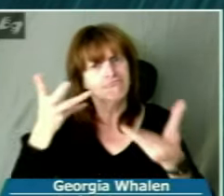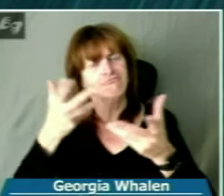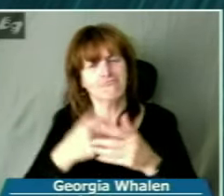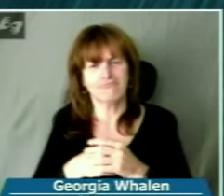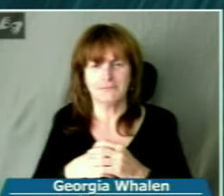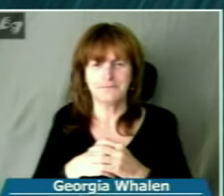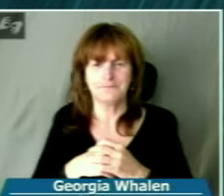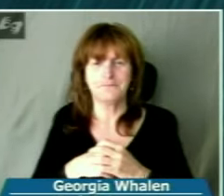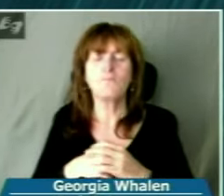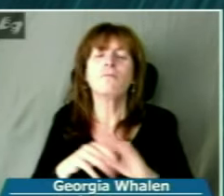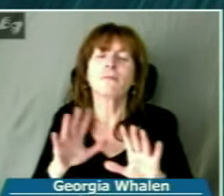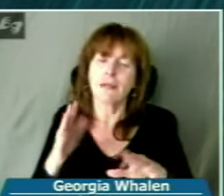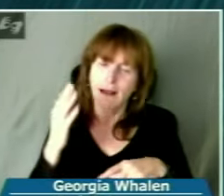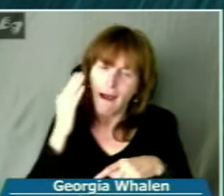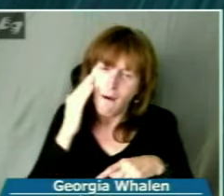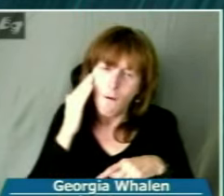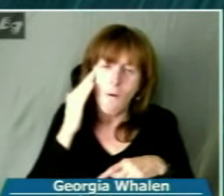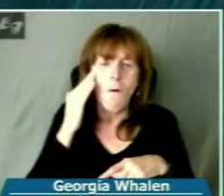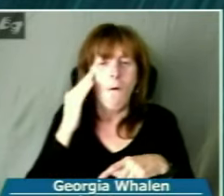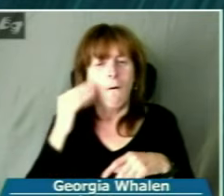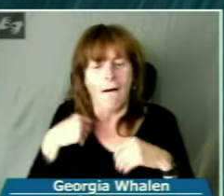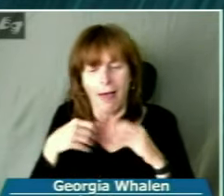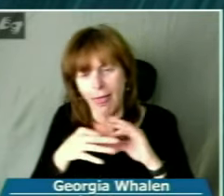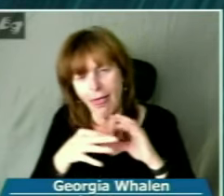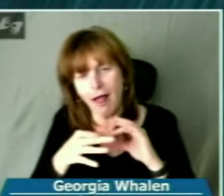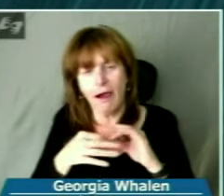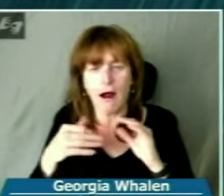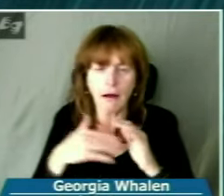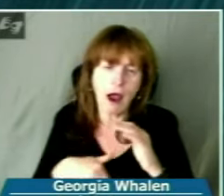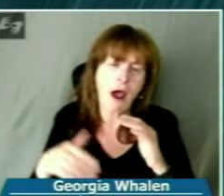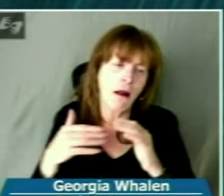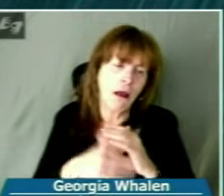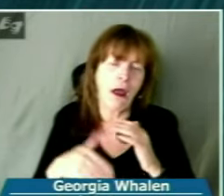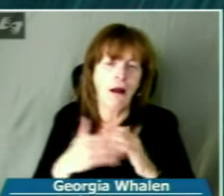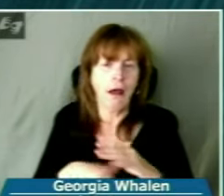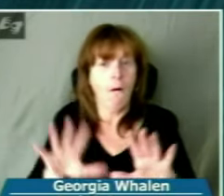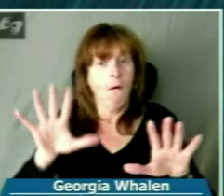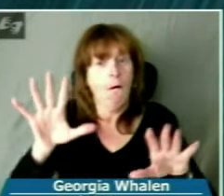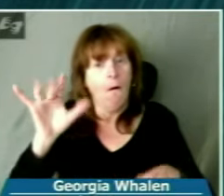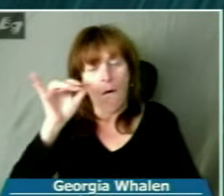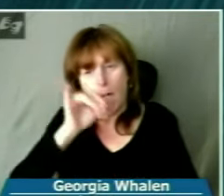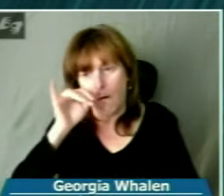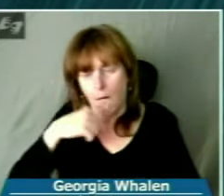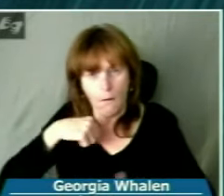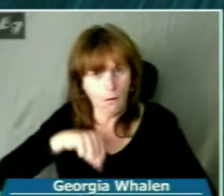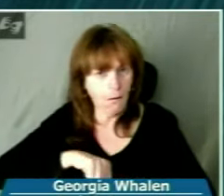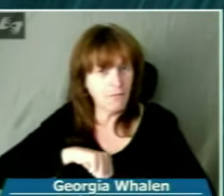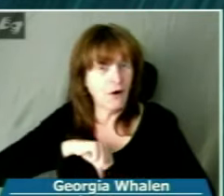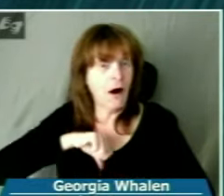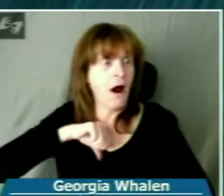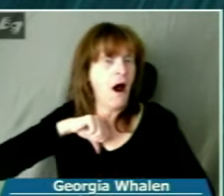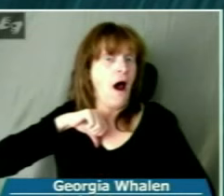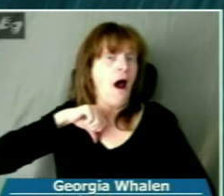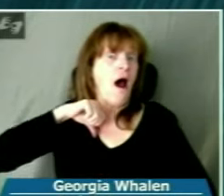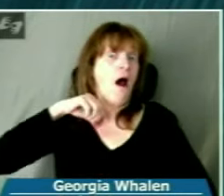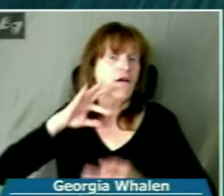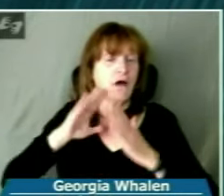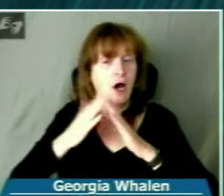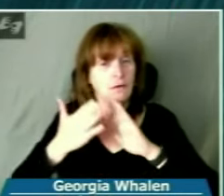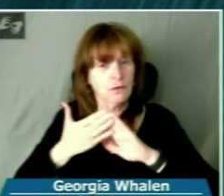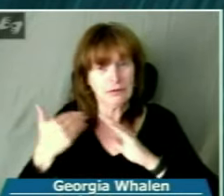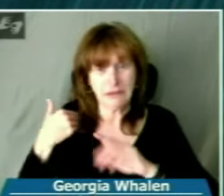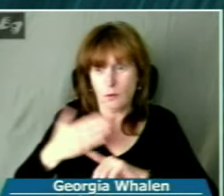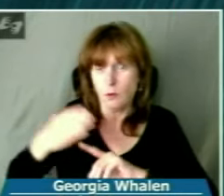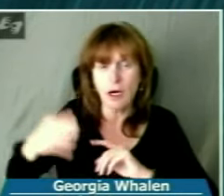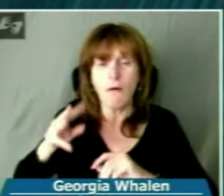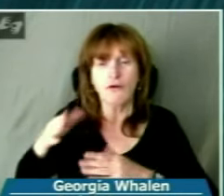little tired, but I'm still very pleased with the response in our community as we opened up our waterfront trails this past weekend, the parking lots and